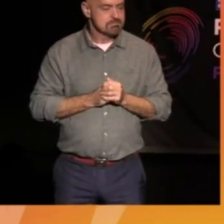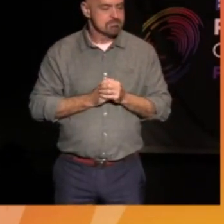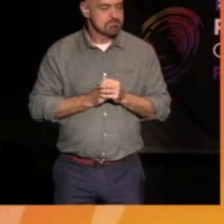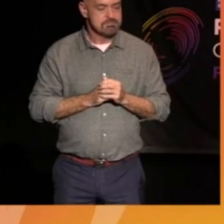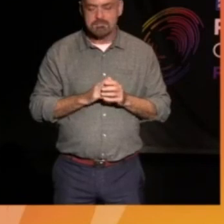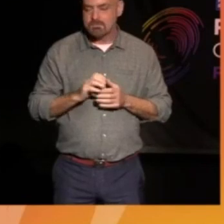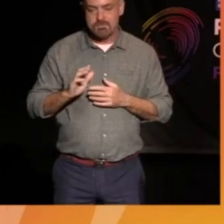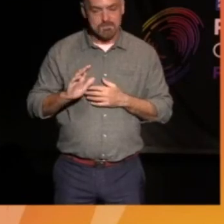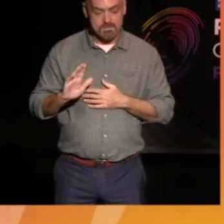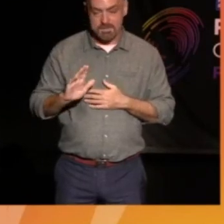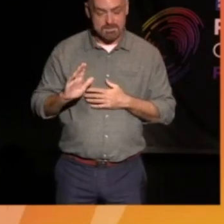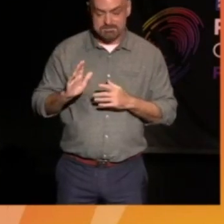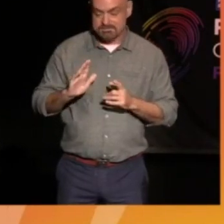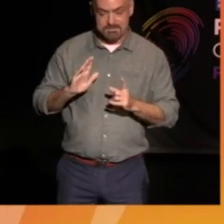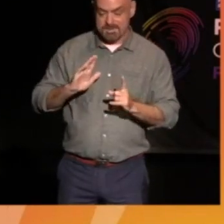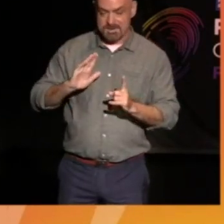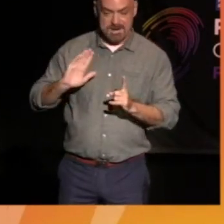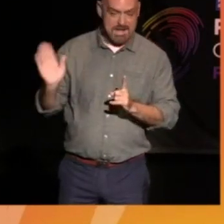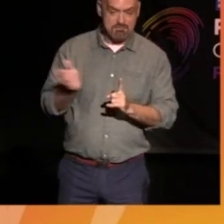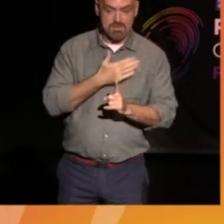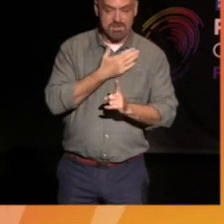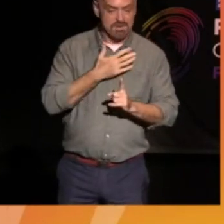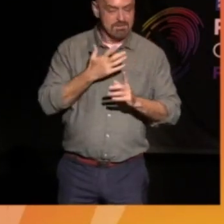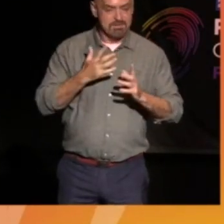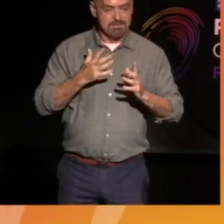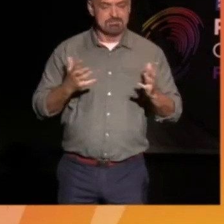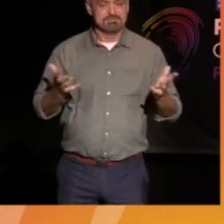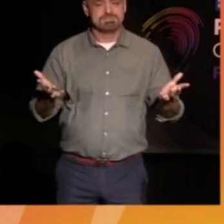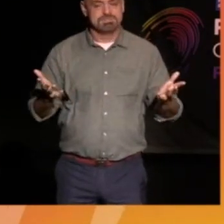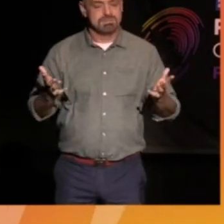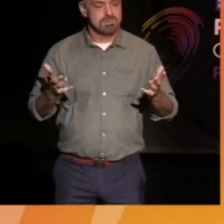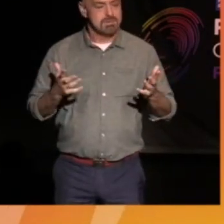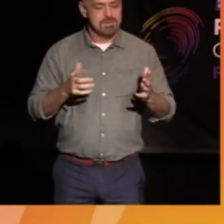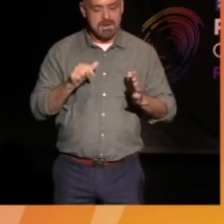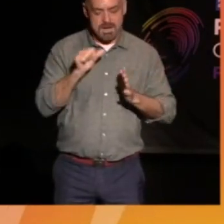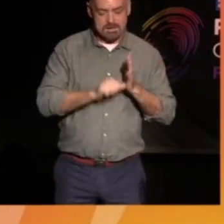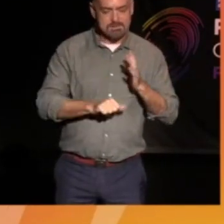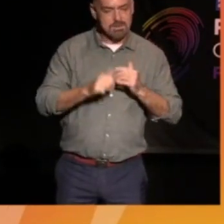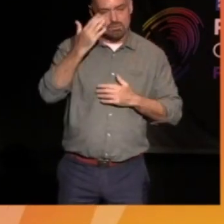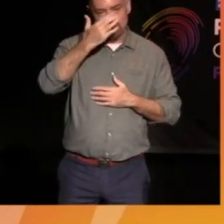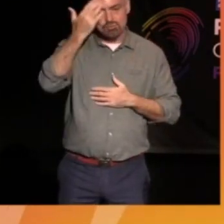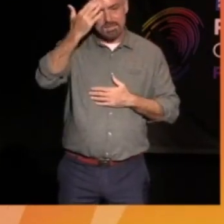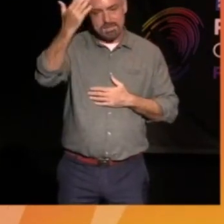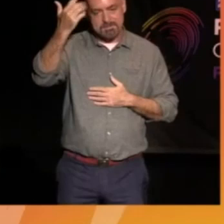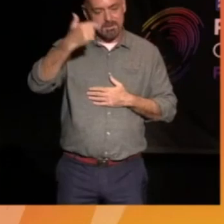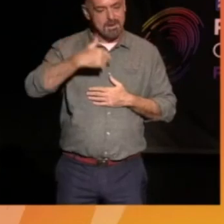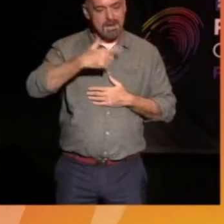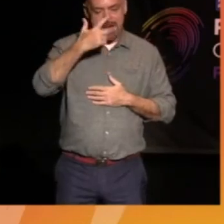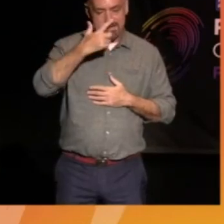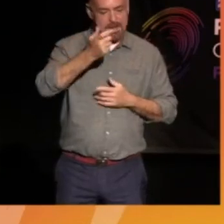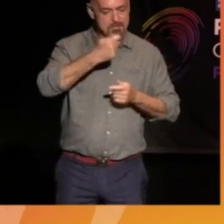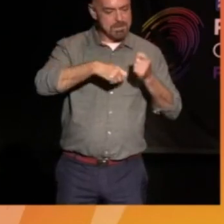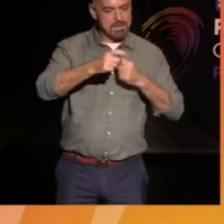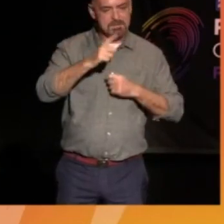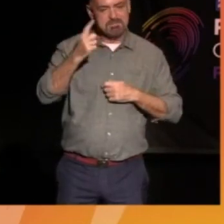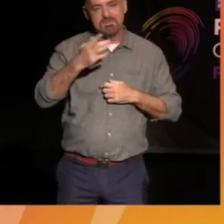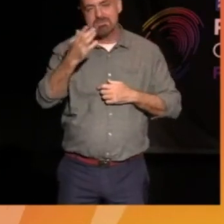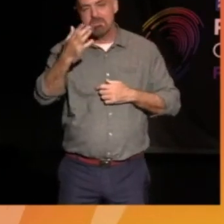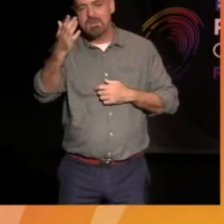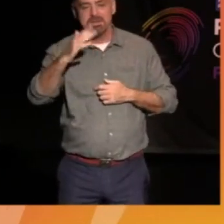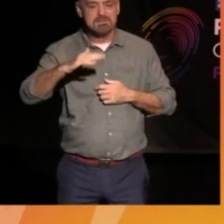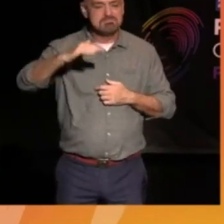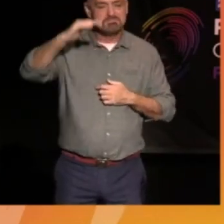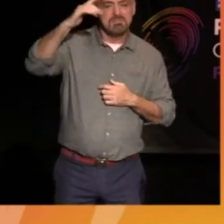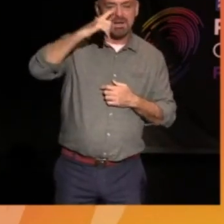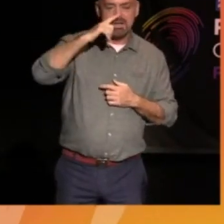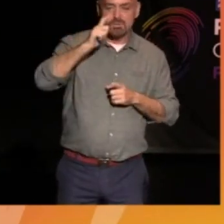everything just it was. I started to dream that I can become something. I want to be something,